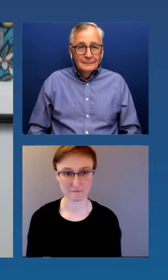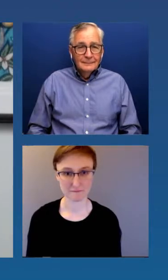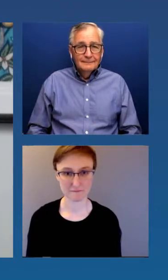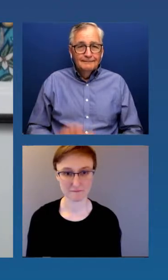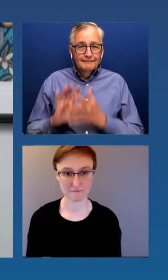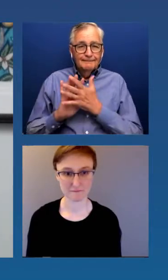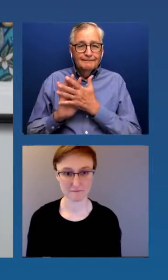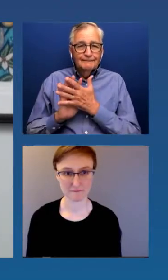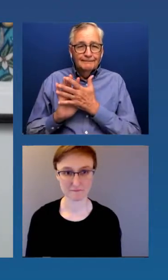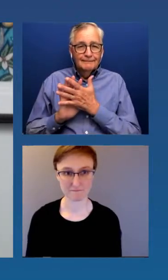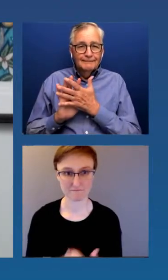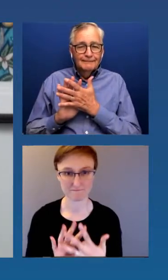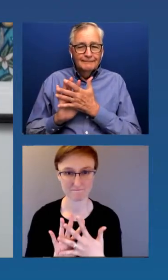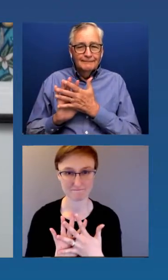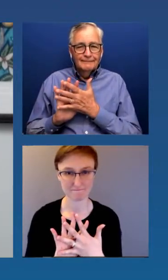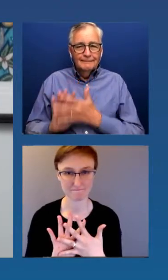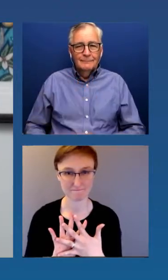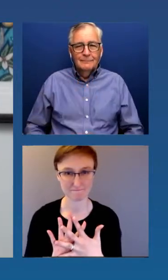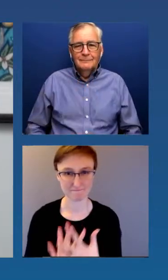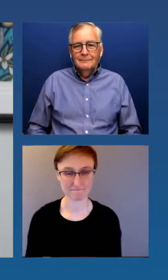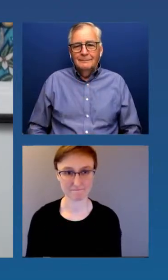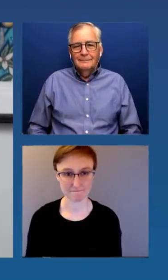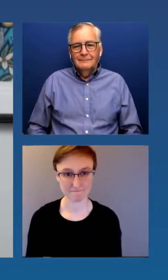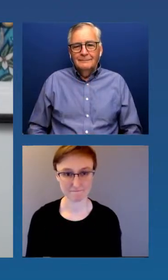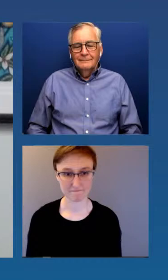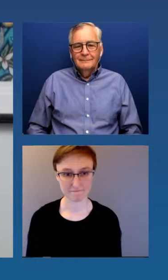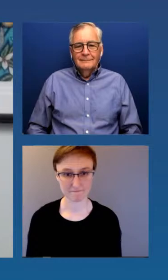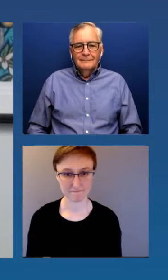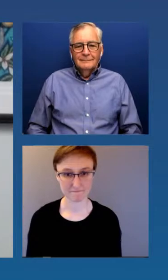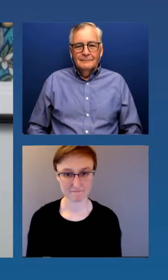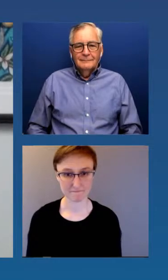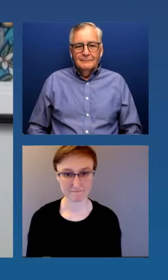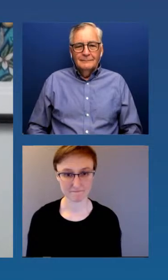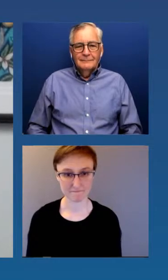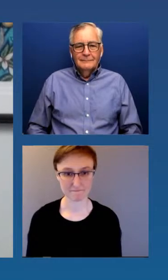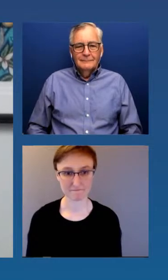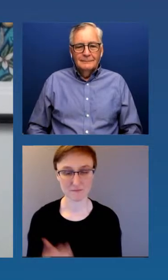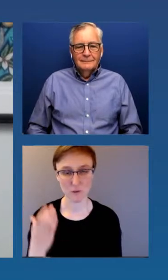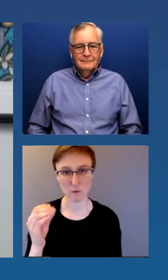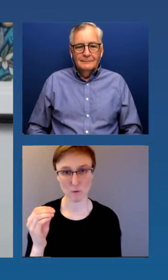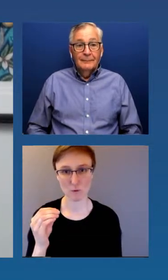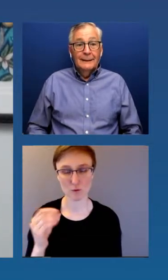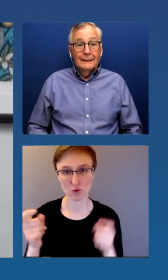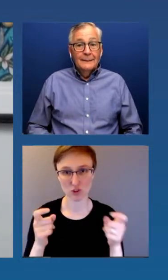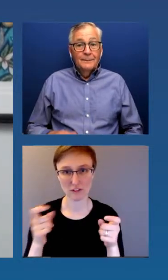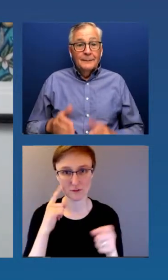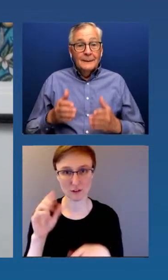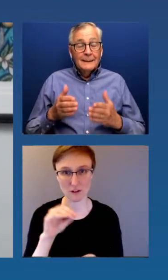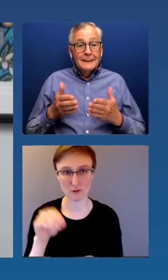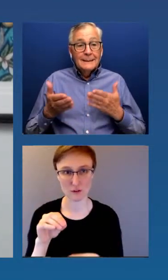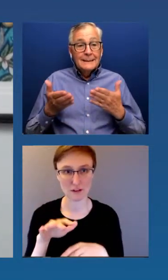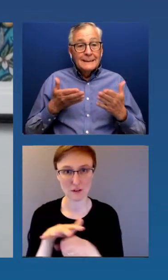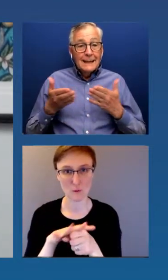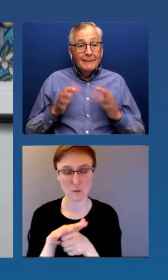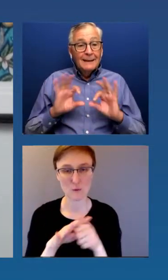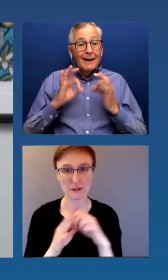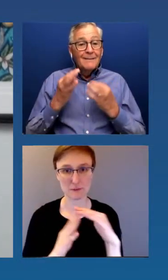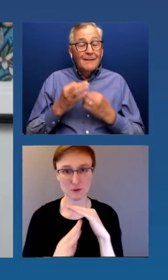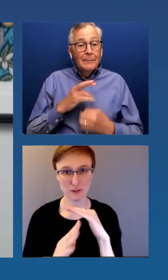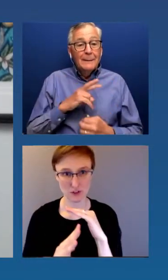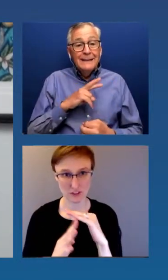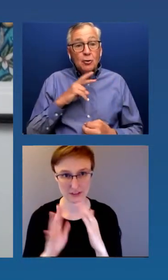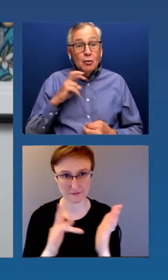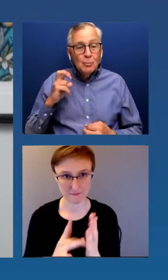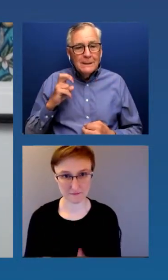co-chair of the Ottawa Local Immigration Party des services à la famille juive et pour l'immigration